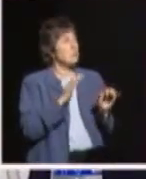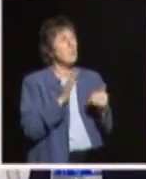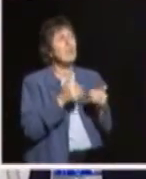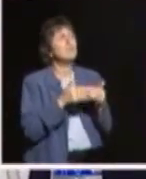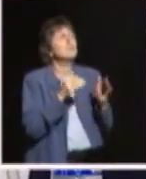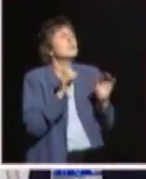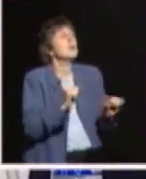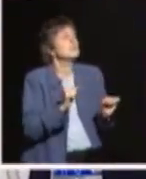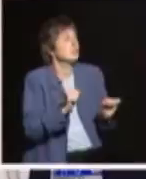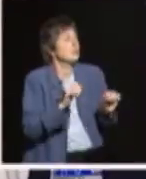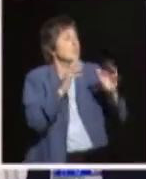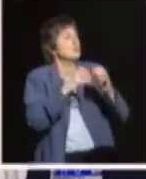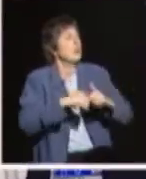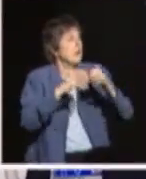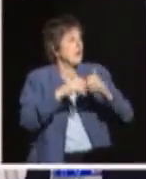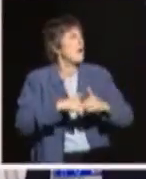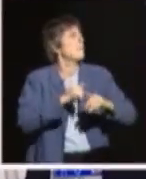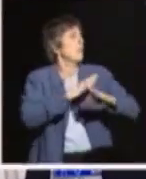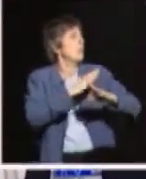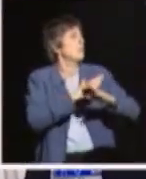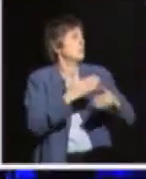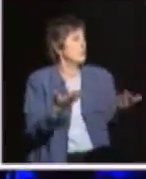remove the barriers of entry.